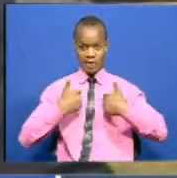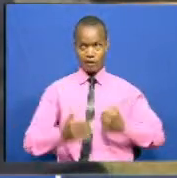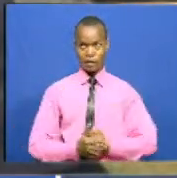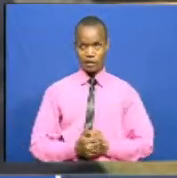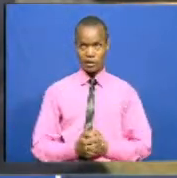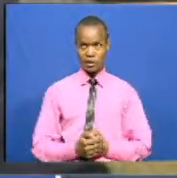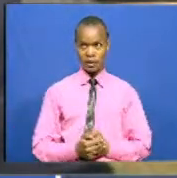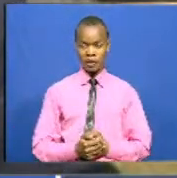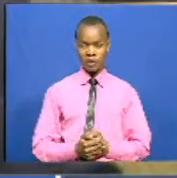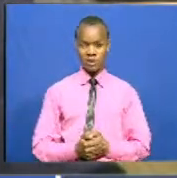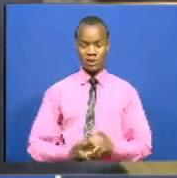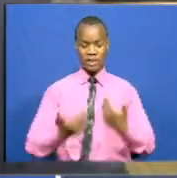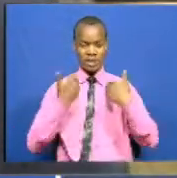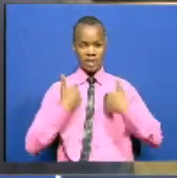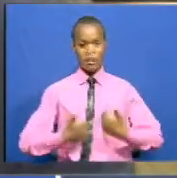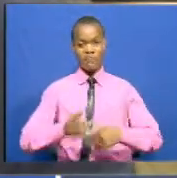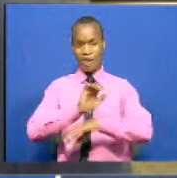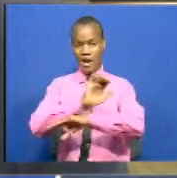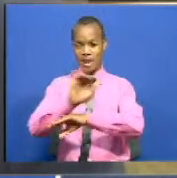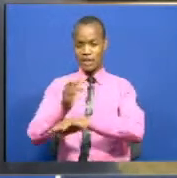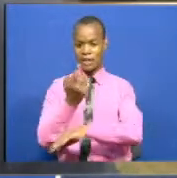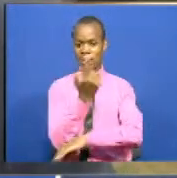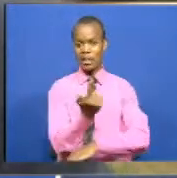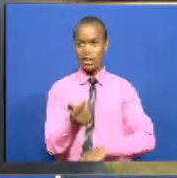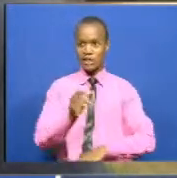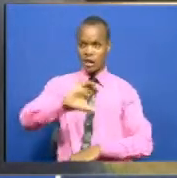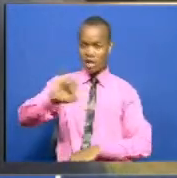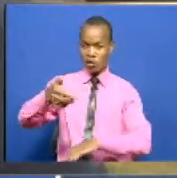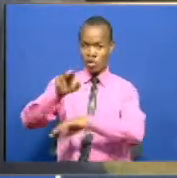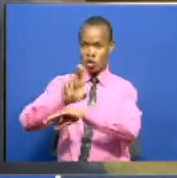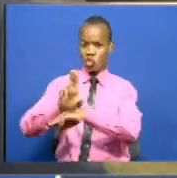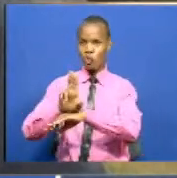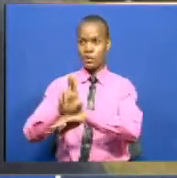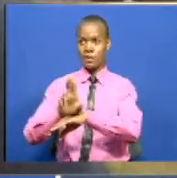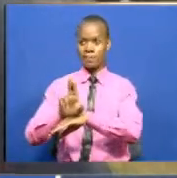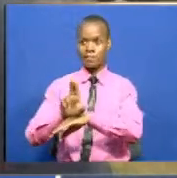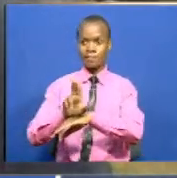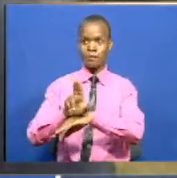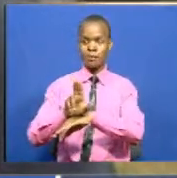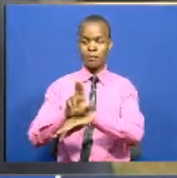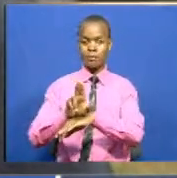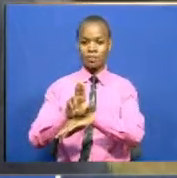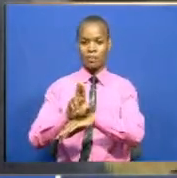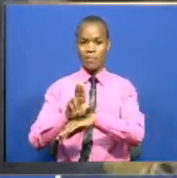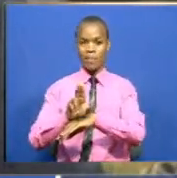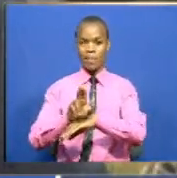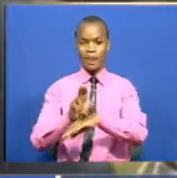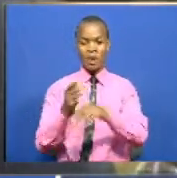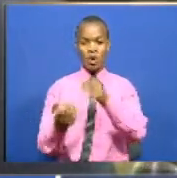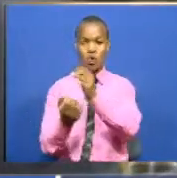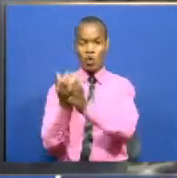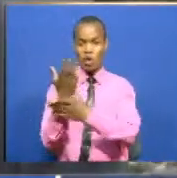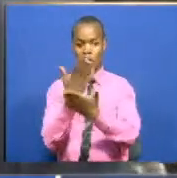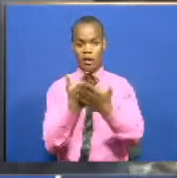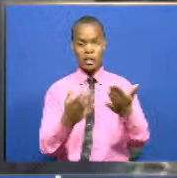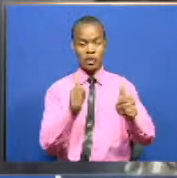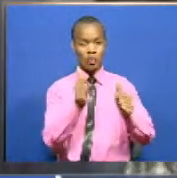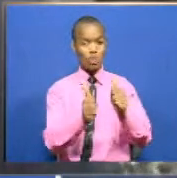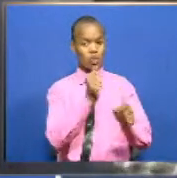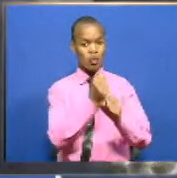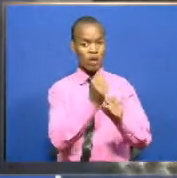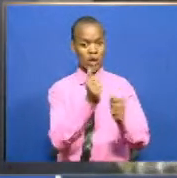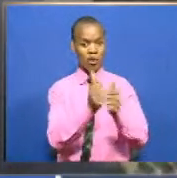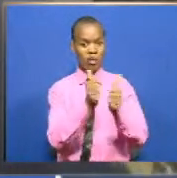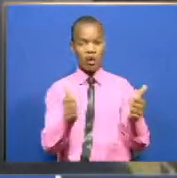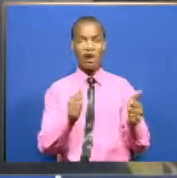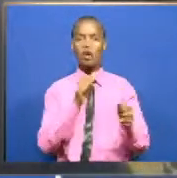ni kwamba kila county is specialized na zao ambalo ni linafanya vizuri katika sehemu yake. Sio sote tupande